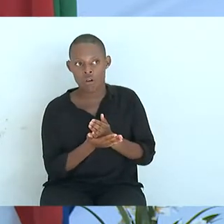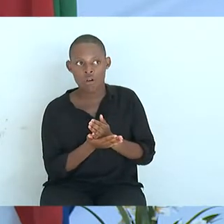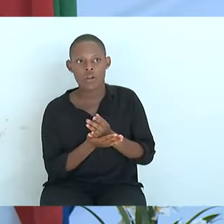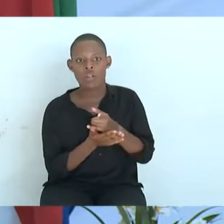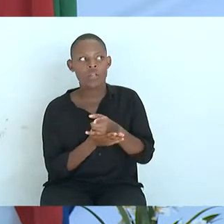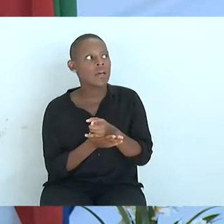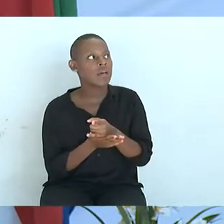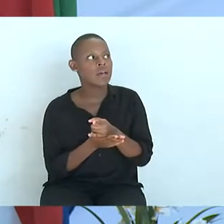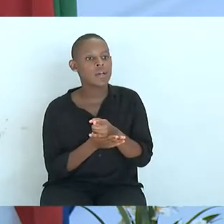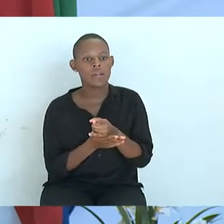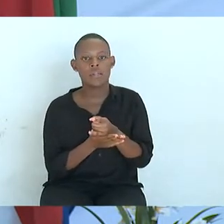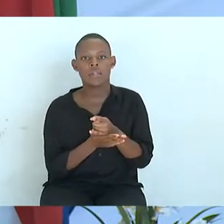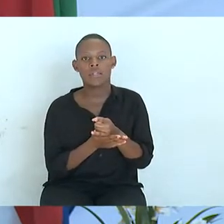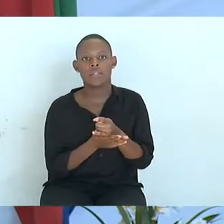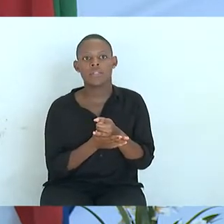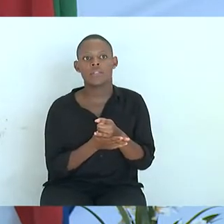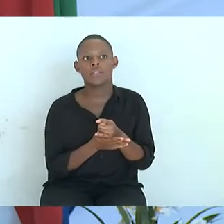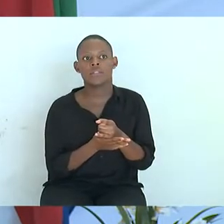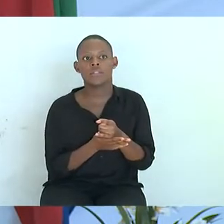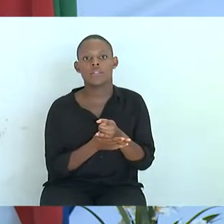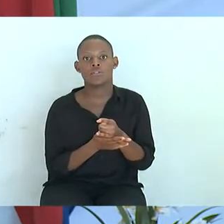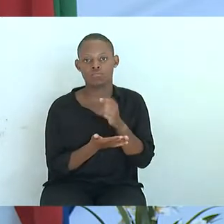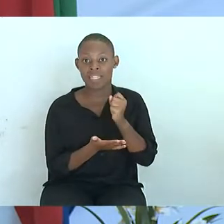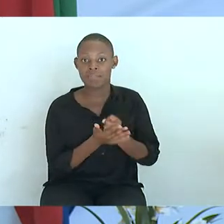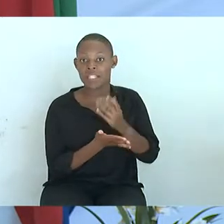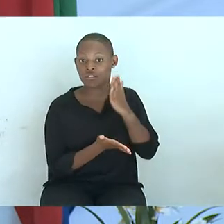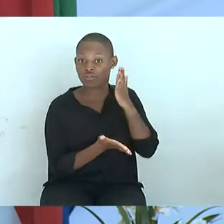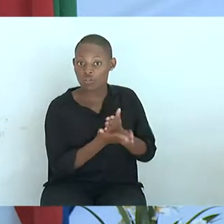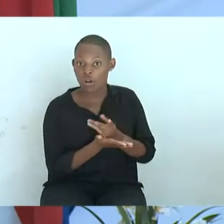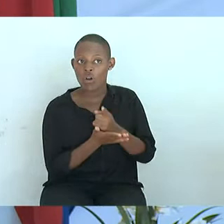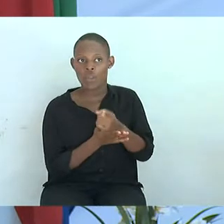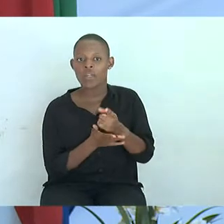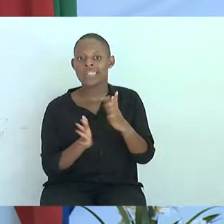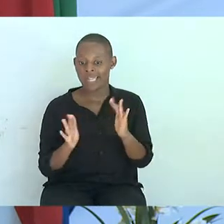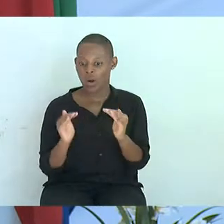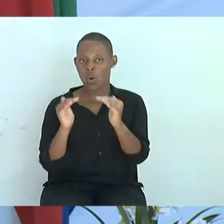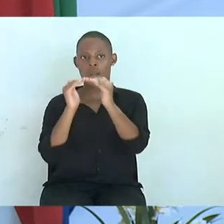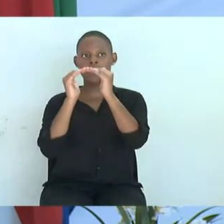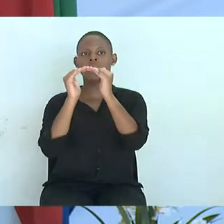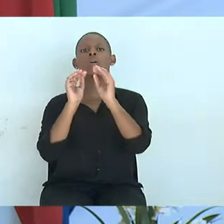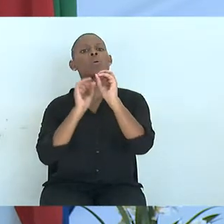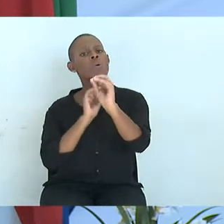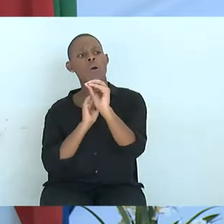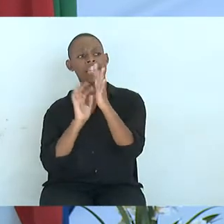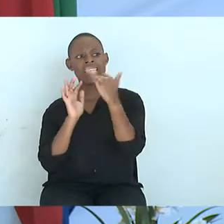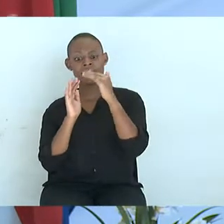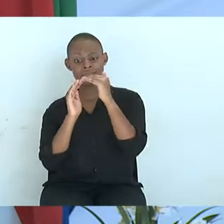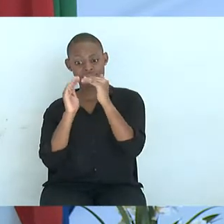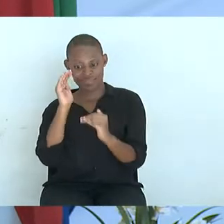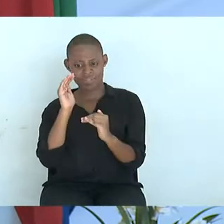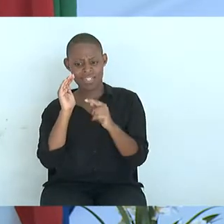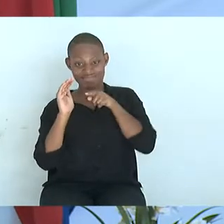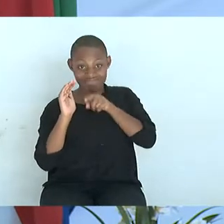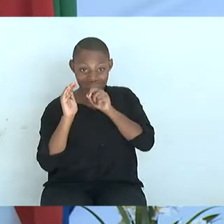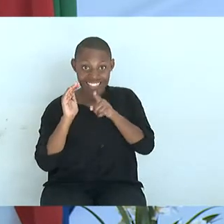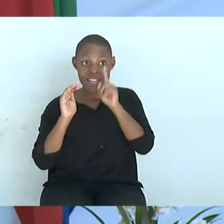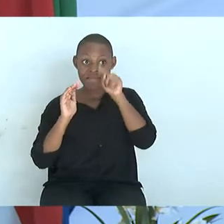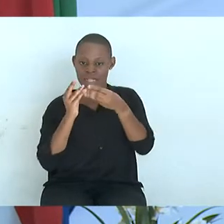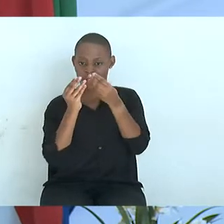decisive blow in terms of inequality in the country. And we're saying youth, we have got a young population